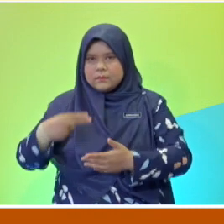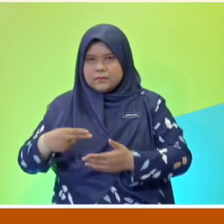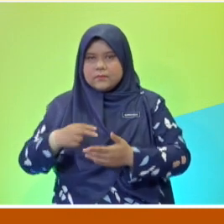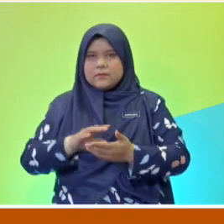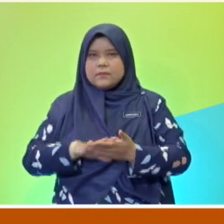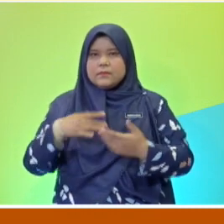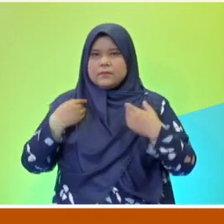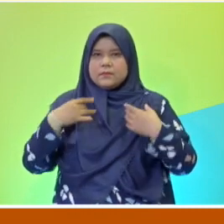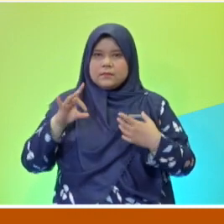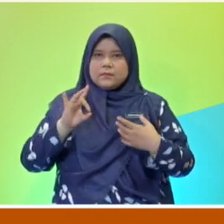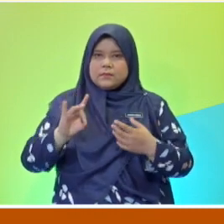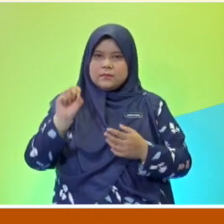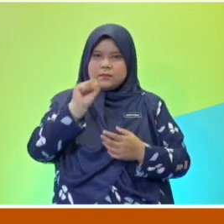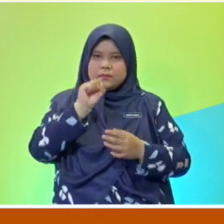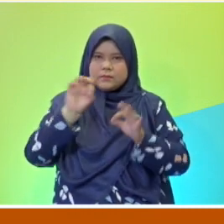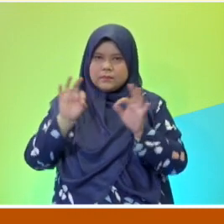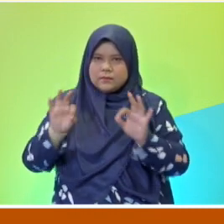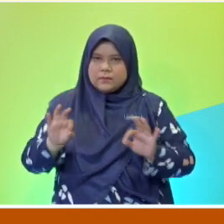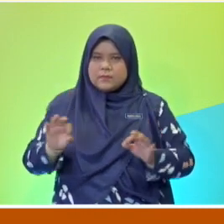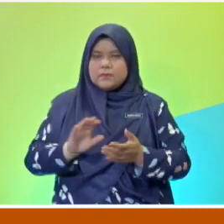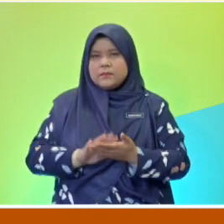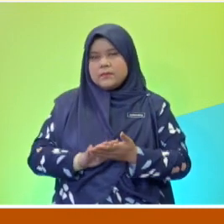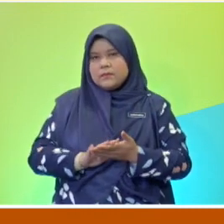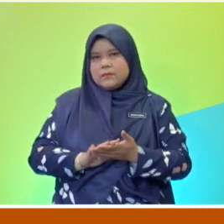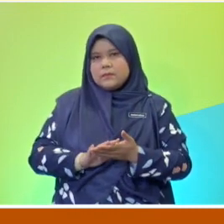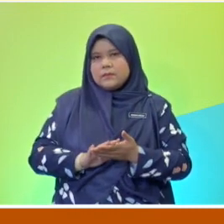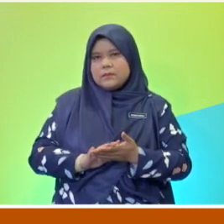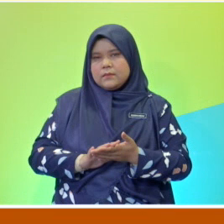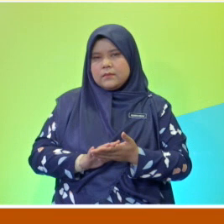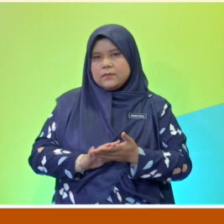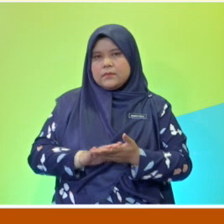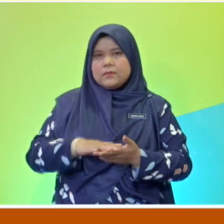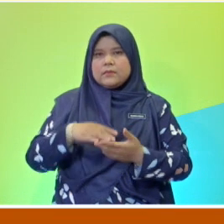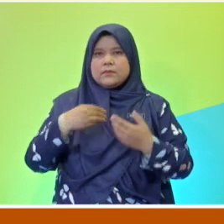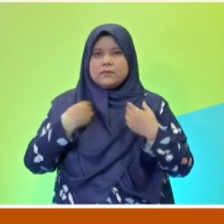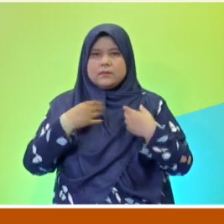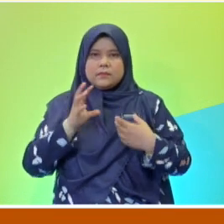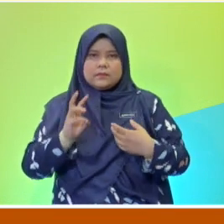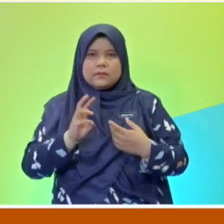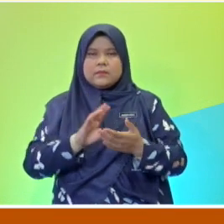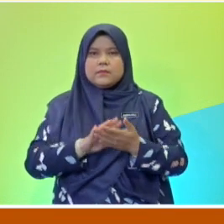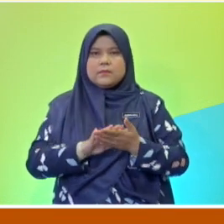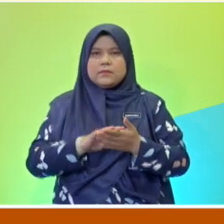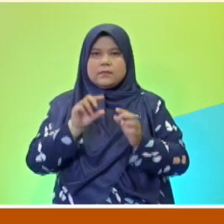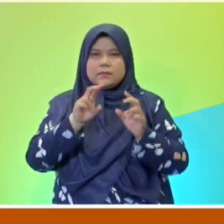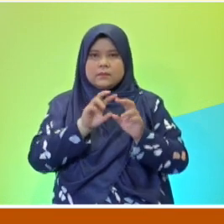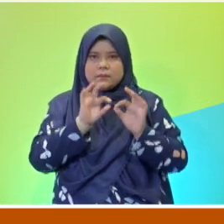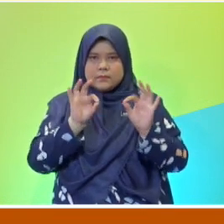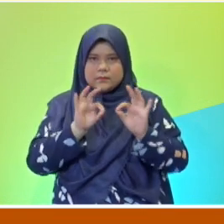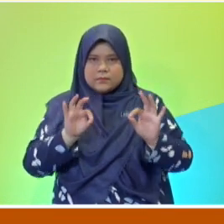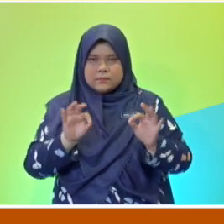here. However, only 6 will fit into this text. Oh, wow. Okay. The other